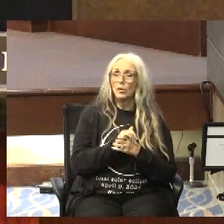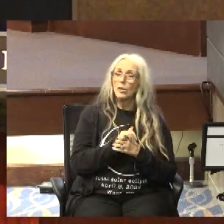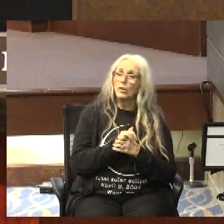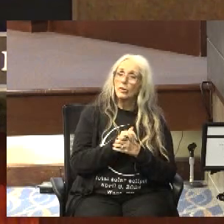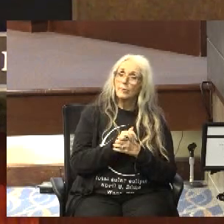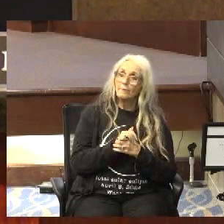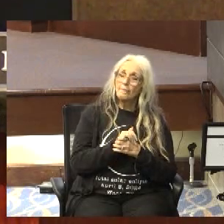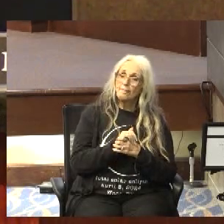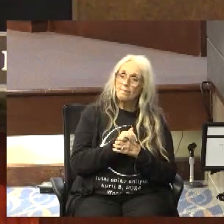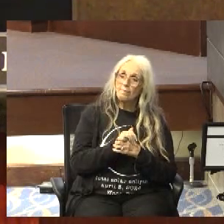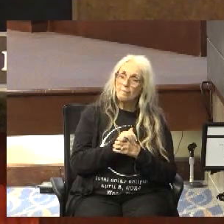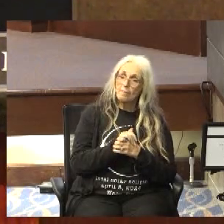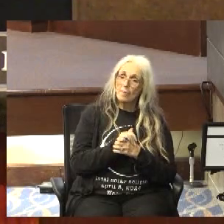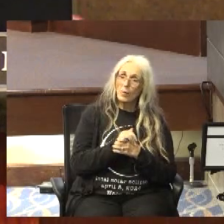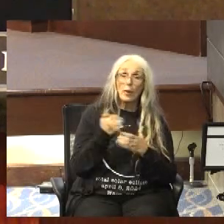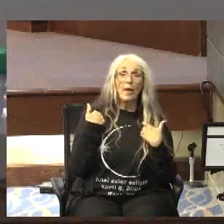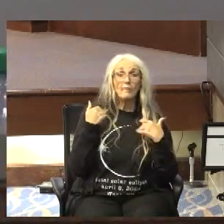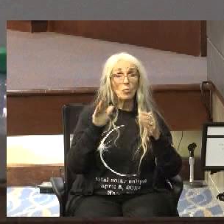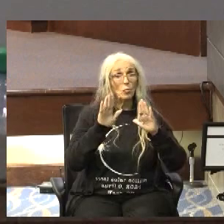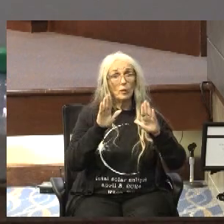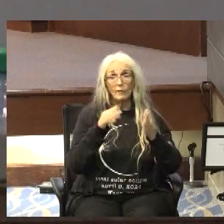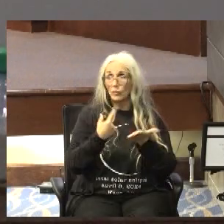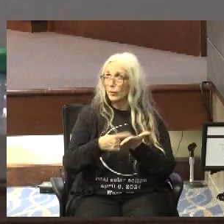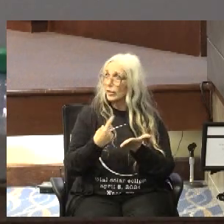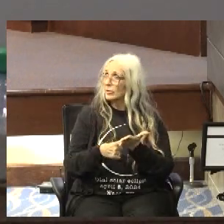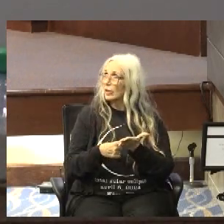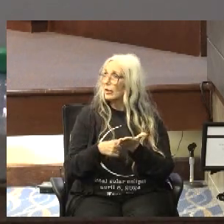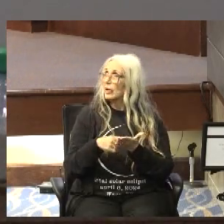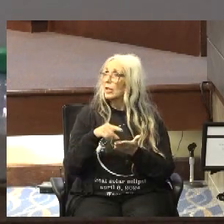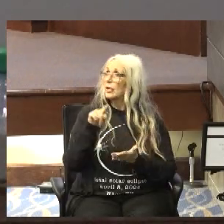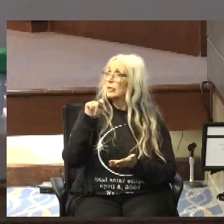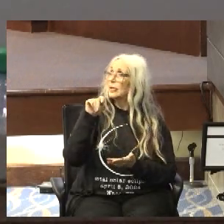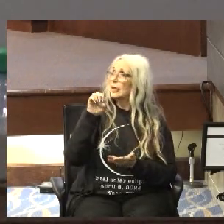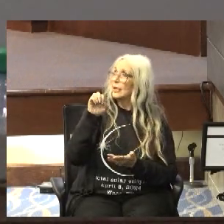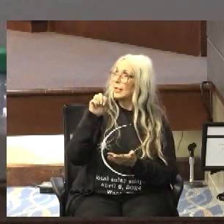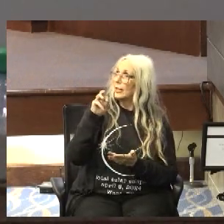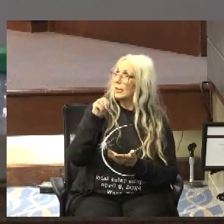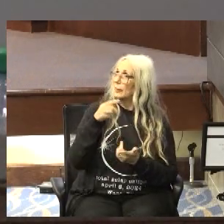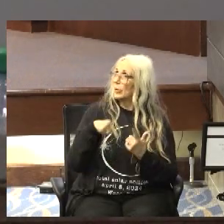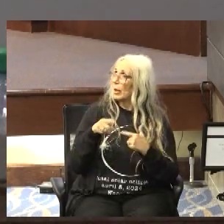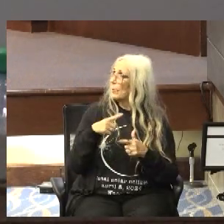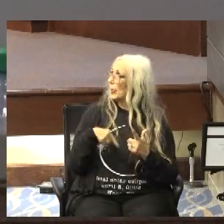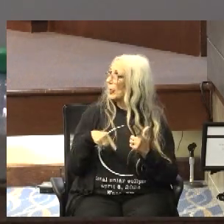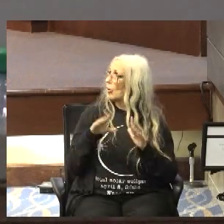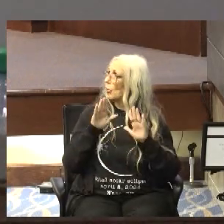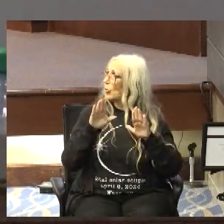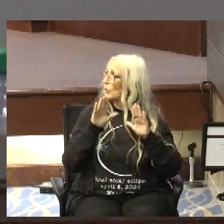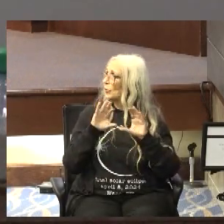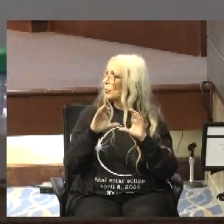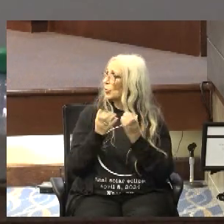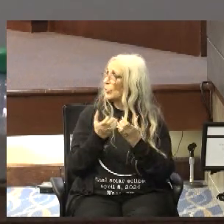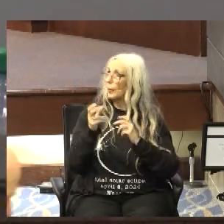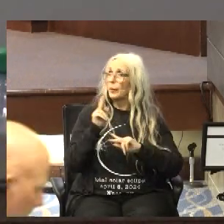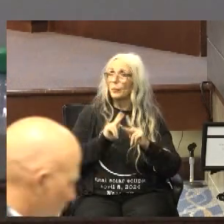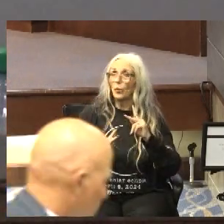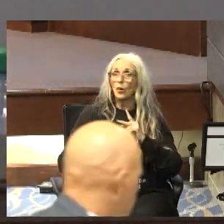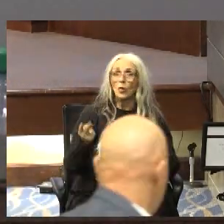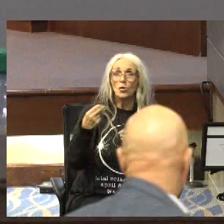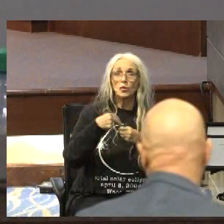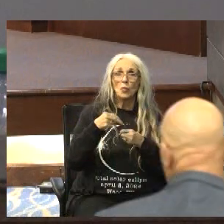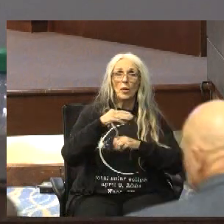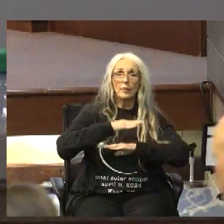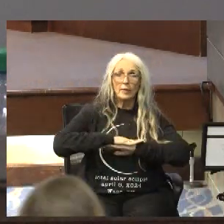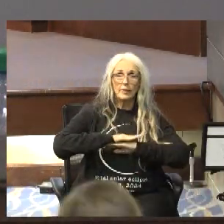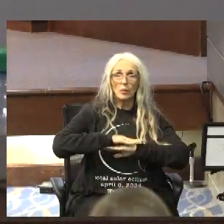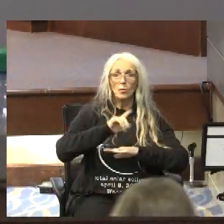got a great discussion. Team, y'all can go and come on down. We've got a great group of folks joining us at the table on work